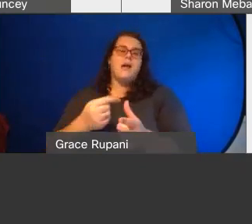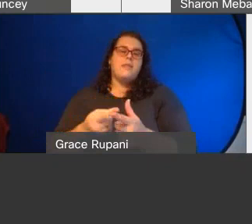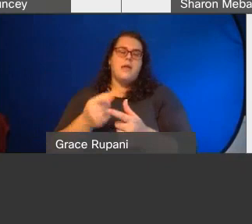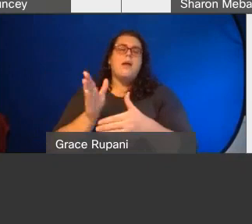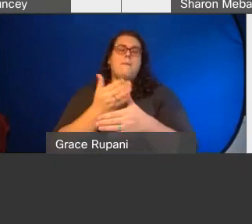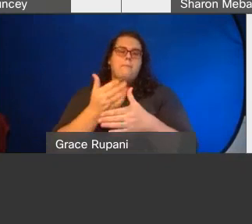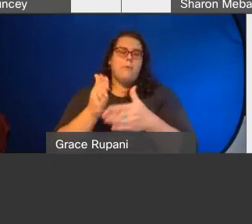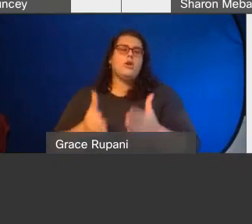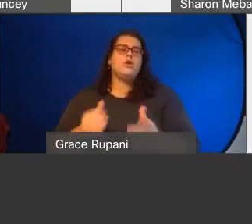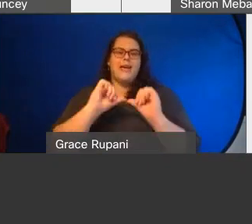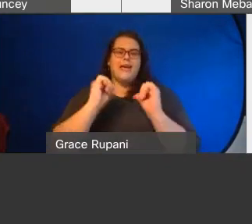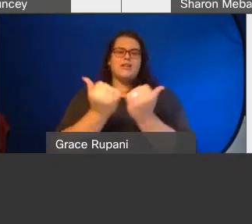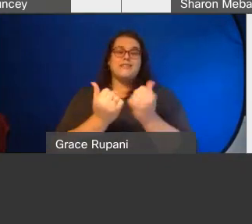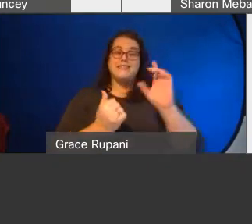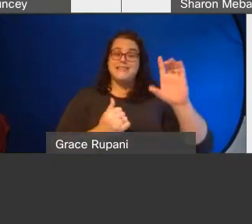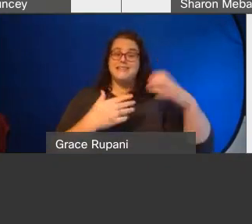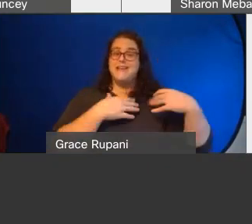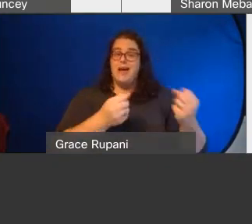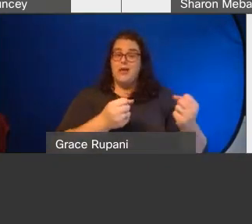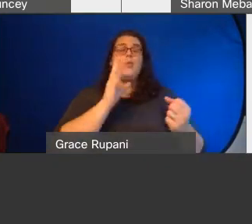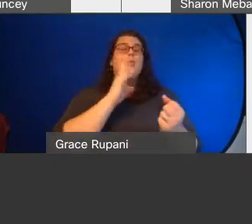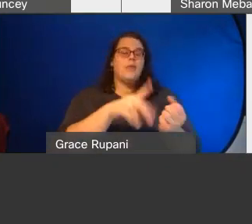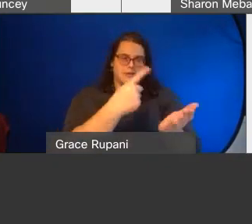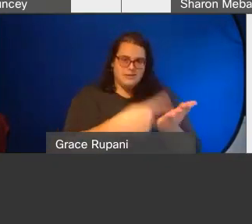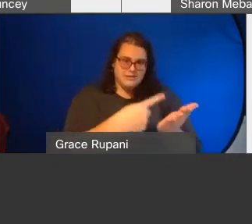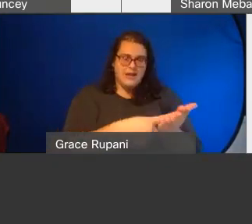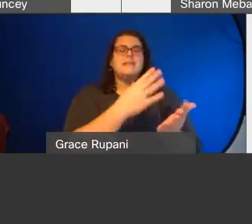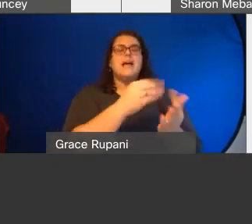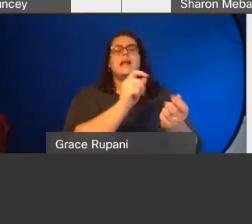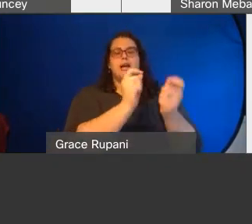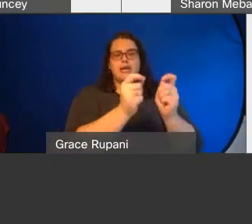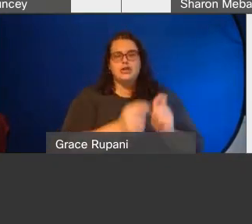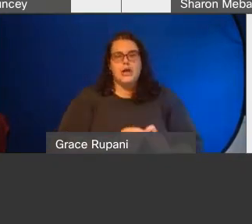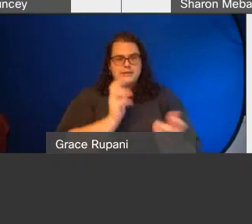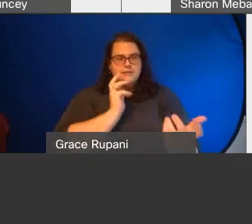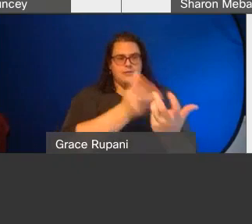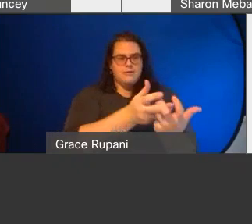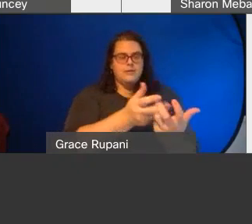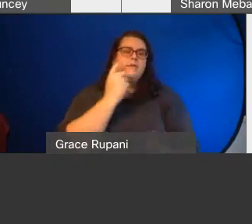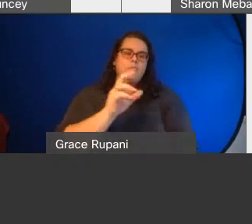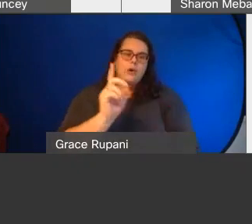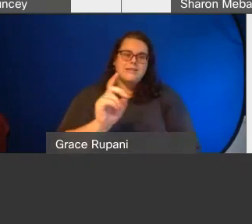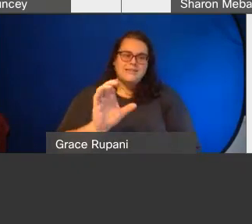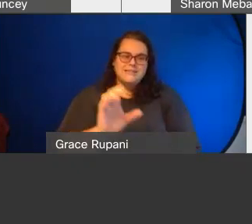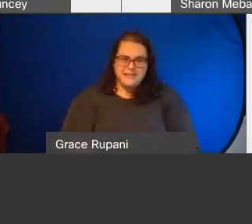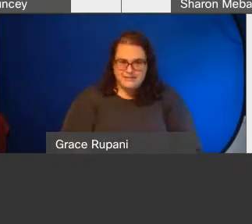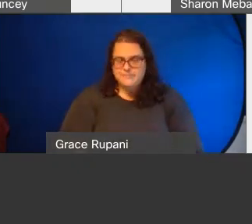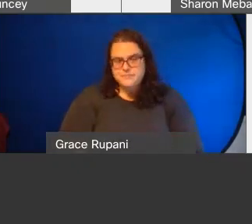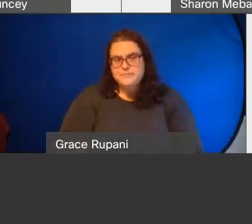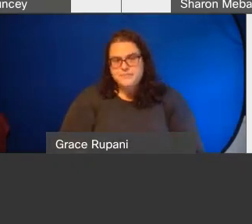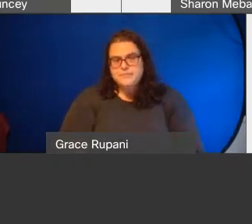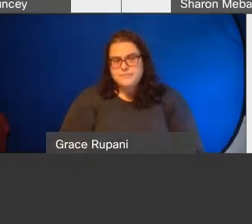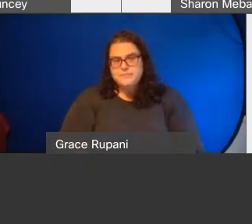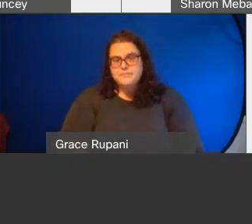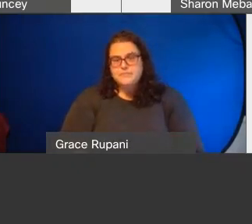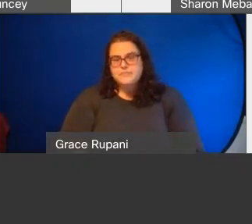agency, DC Health, and adjustments have been made accordingly. We don't operate in real time with